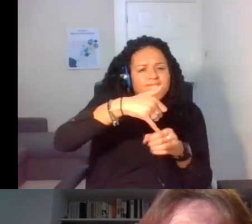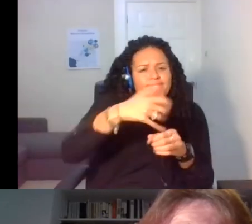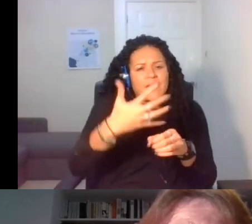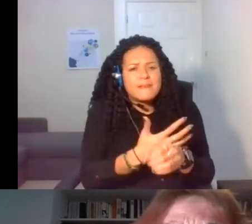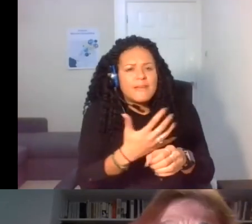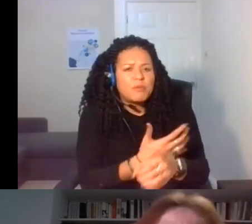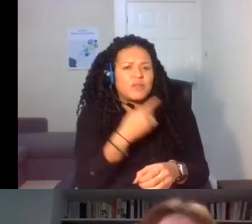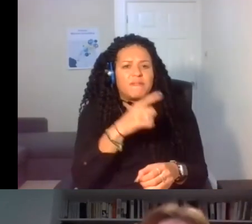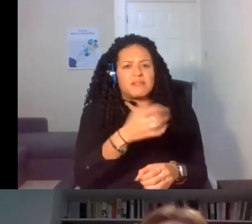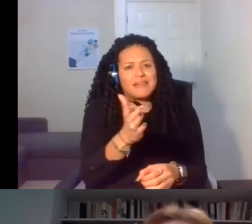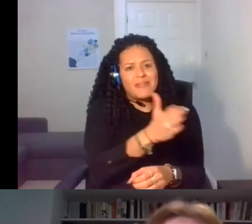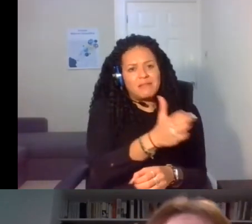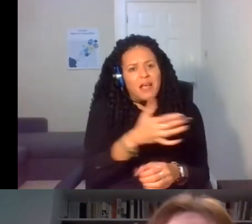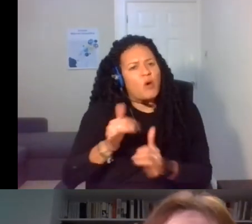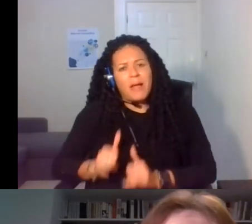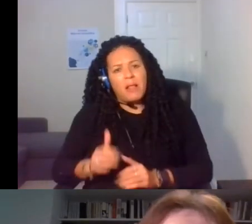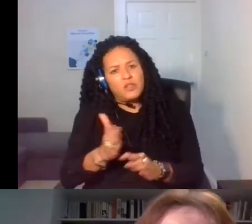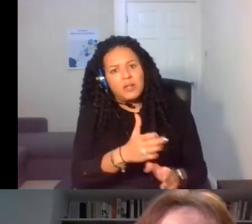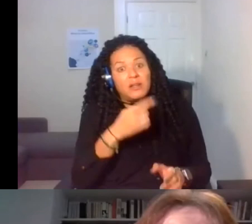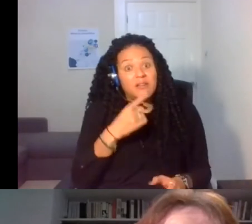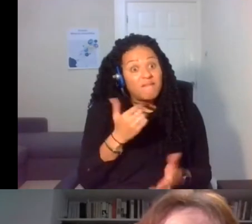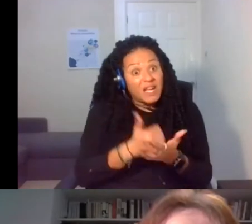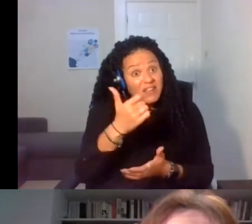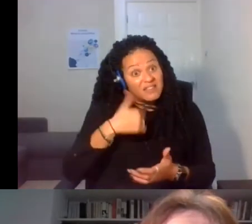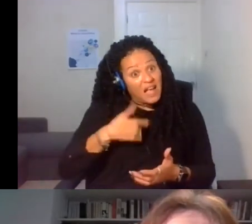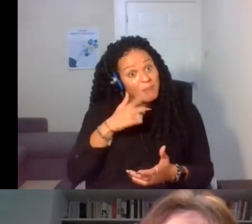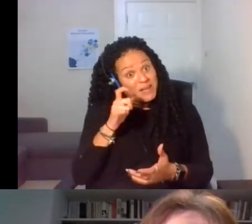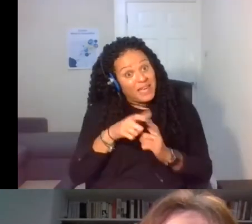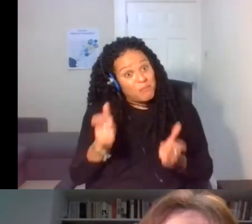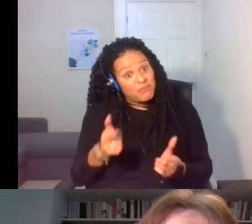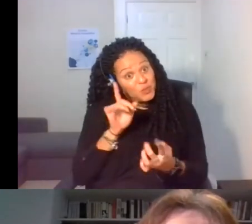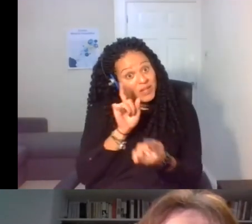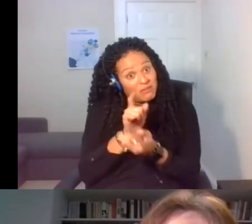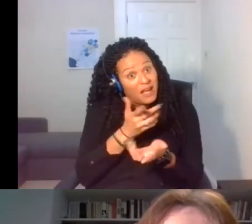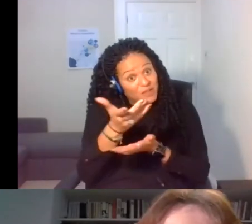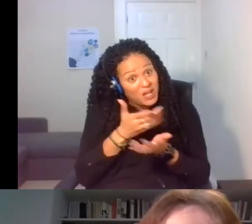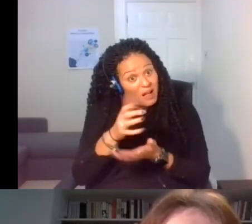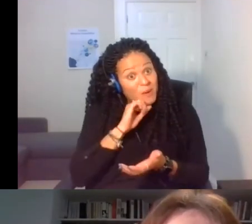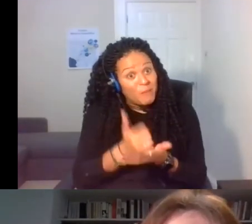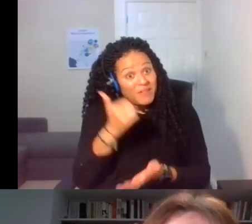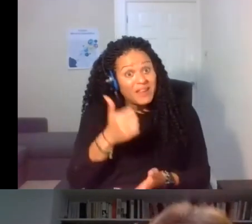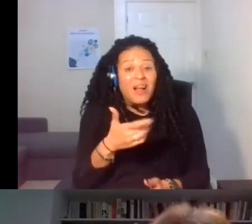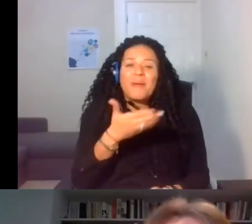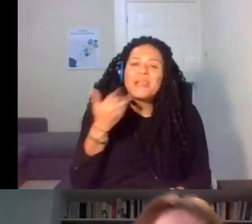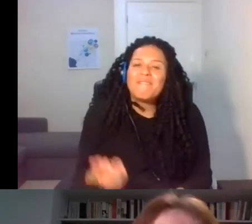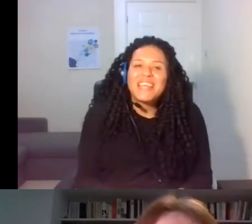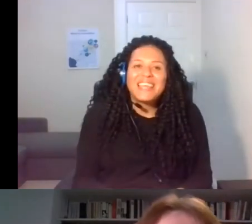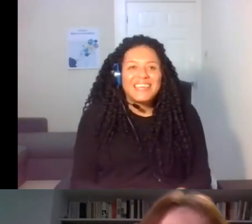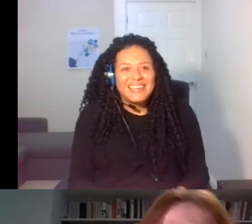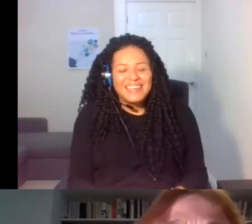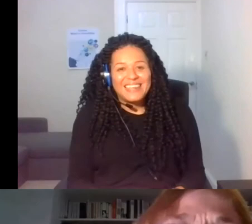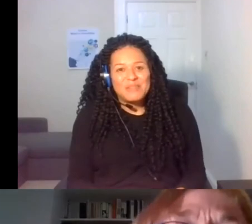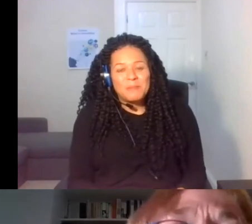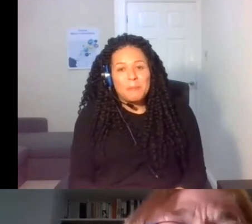side. Oh, that's fantastic, because I'm at Cambridge, so perhaps we can get together and have a chat. That would be really good. That'd be lovely.